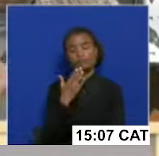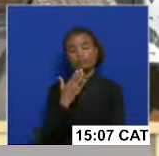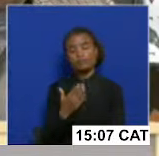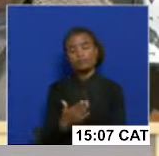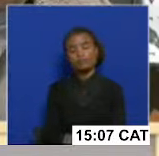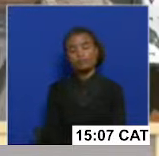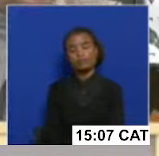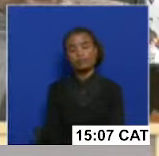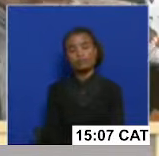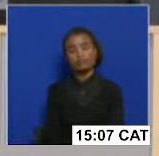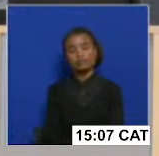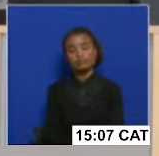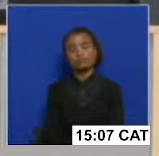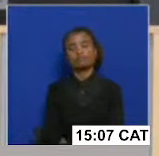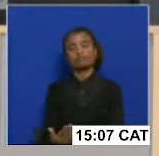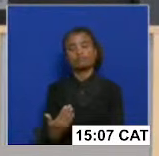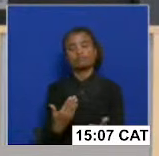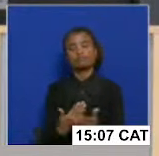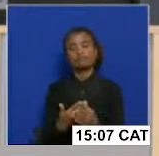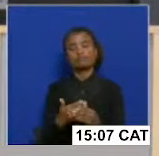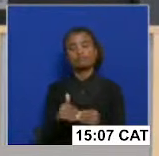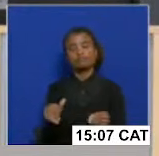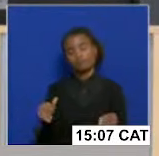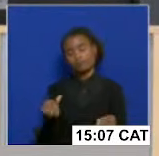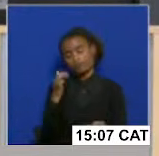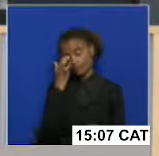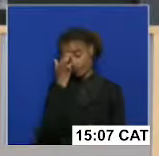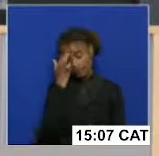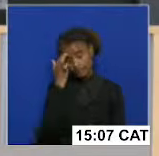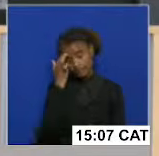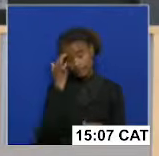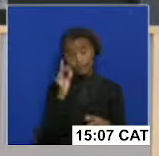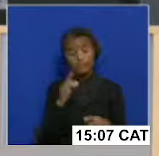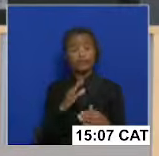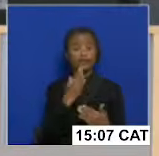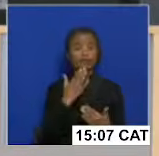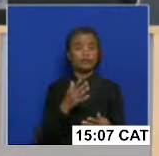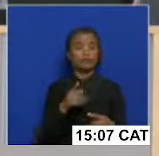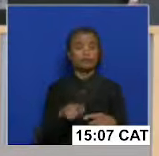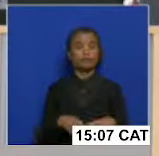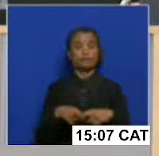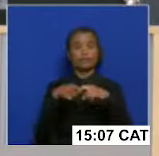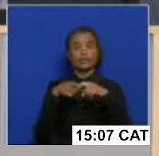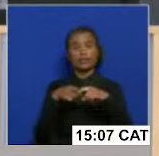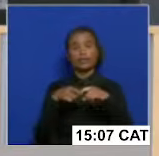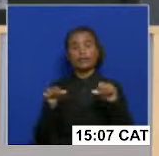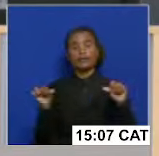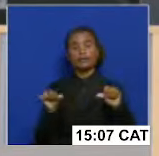excused. Thank you. We adjourn and resume at 9:30 tomorrow. Indeed. Let's adjourn.